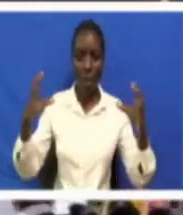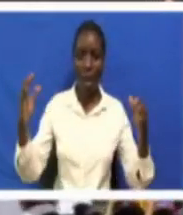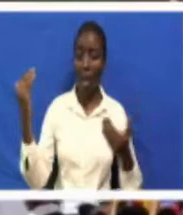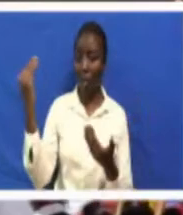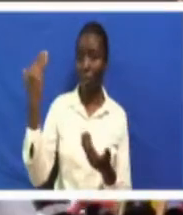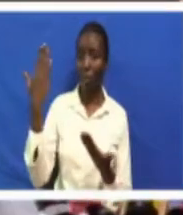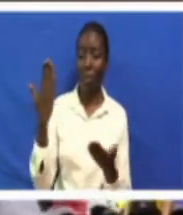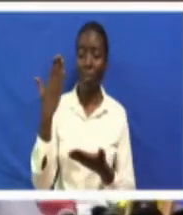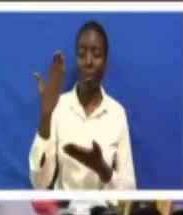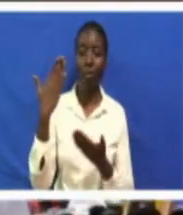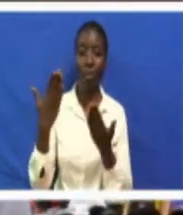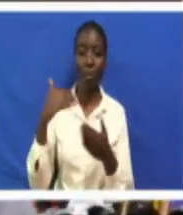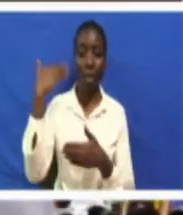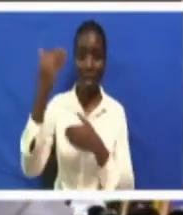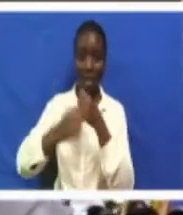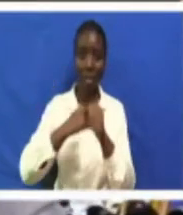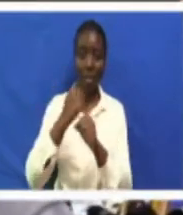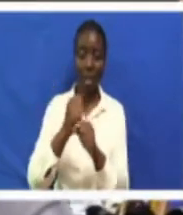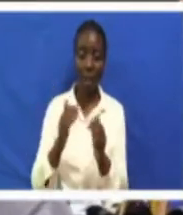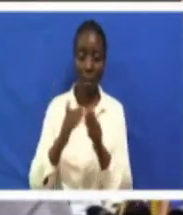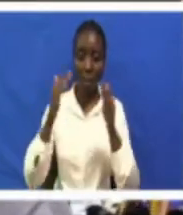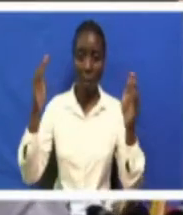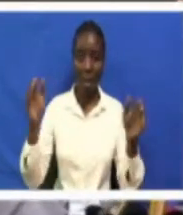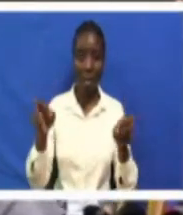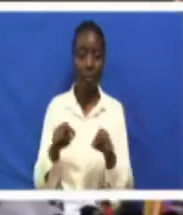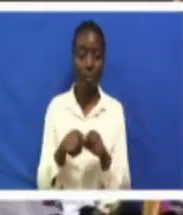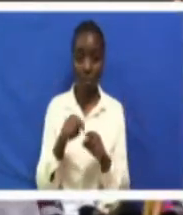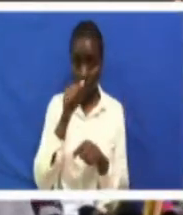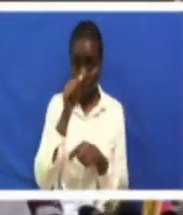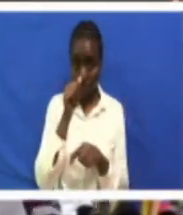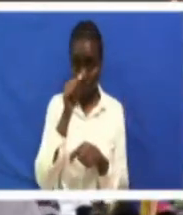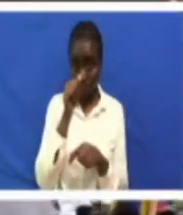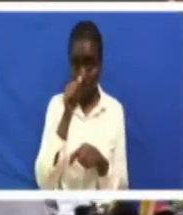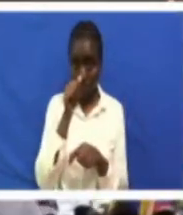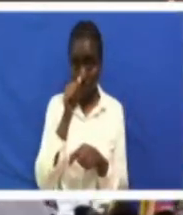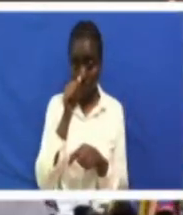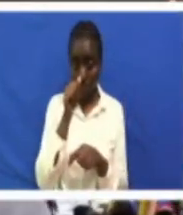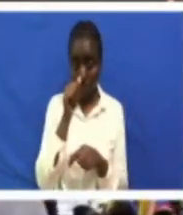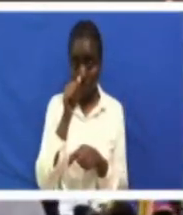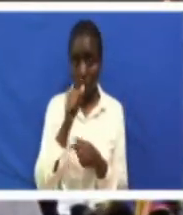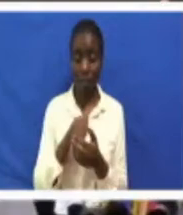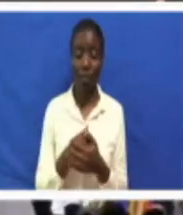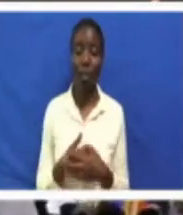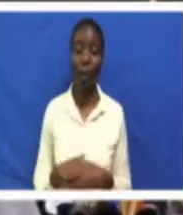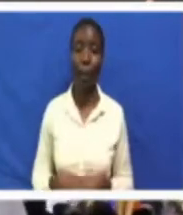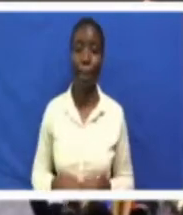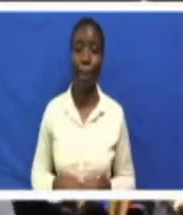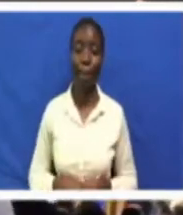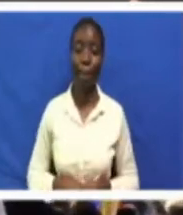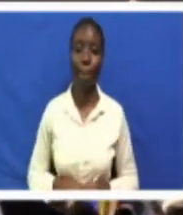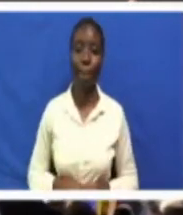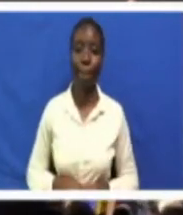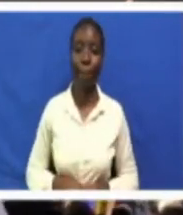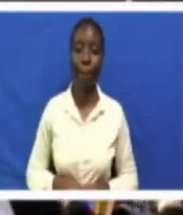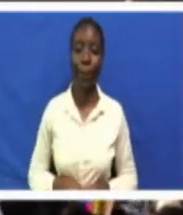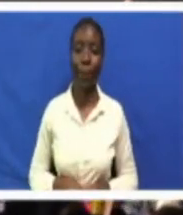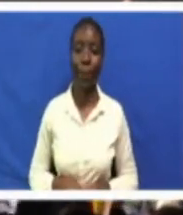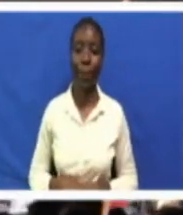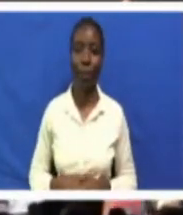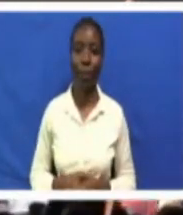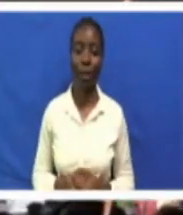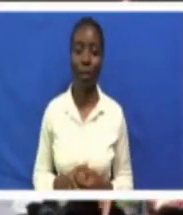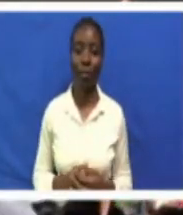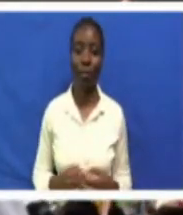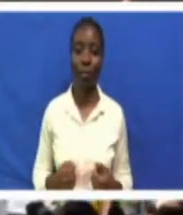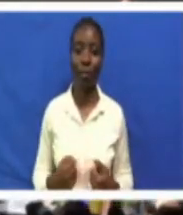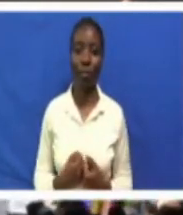expect by next year because we've also added weight as a company and you'll find in some of the spaces we are in we are they're getting smaller now Guru